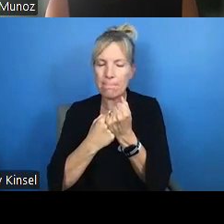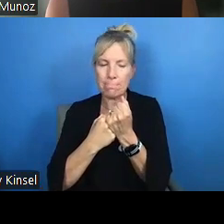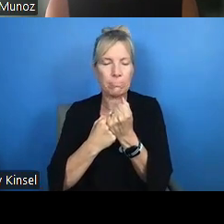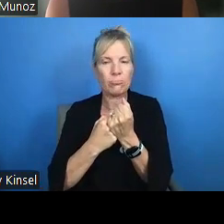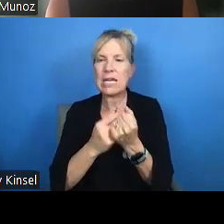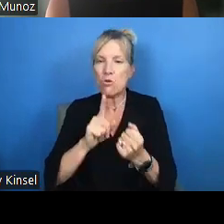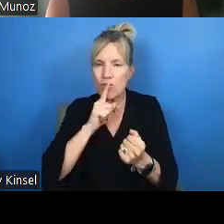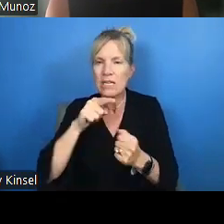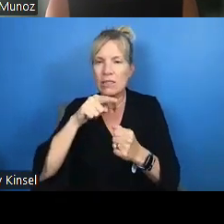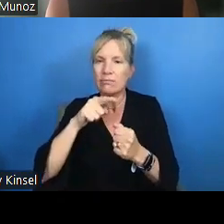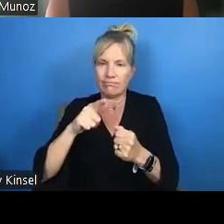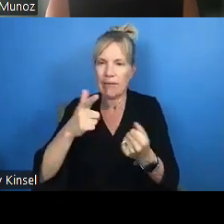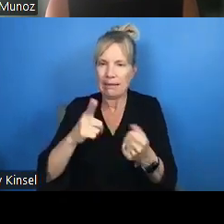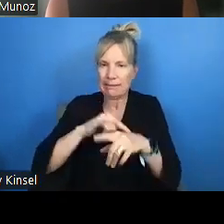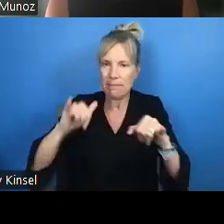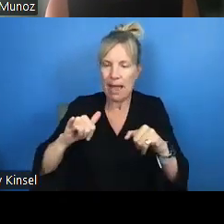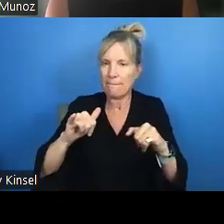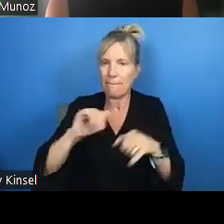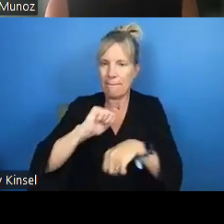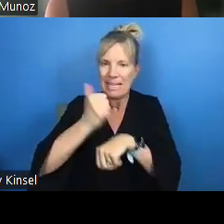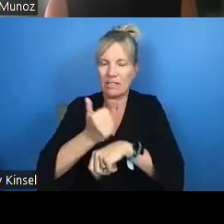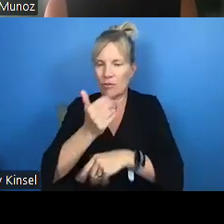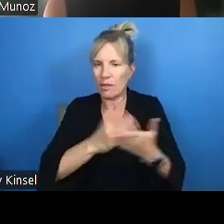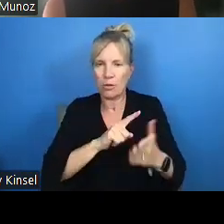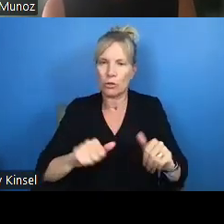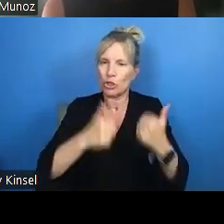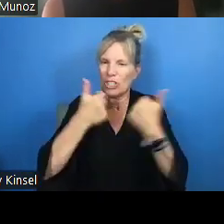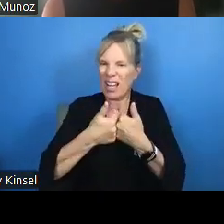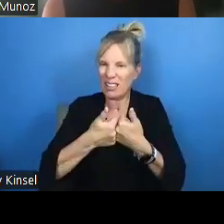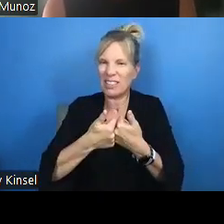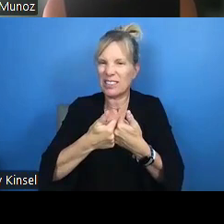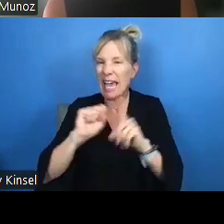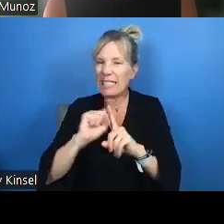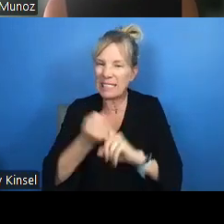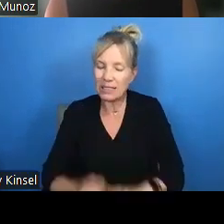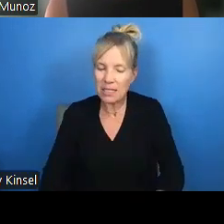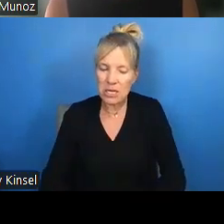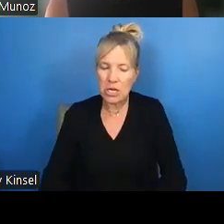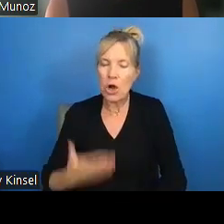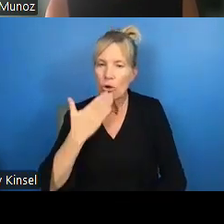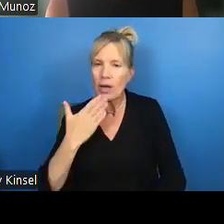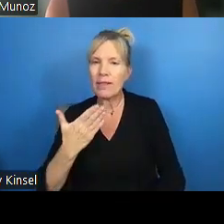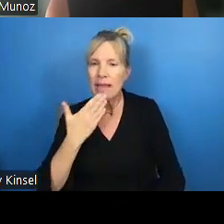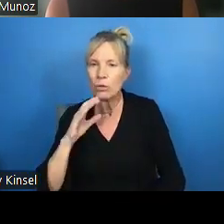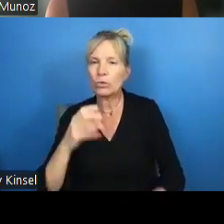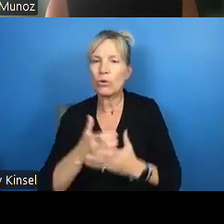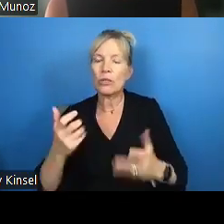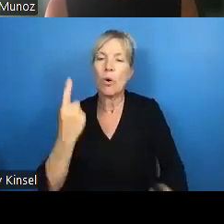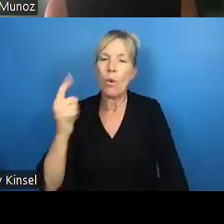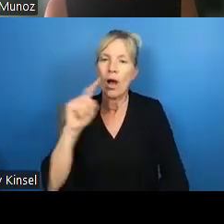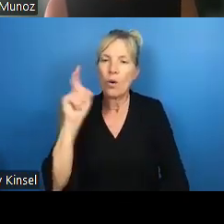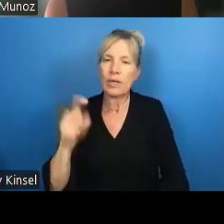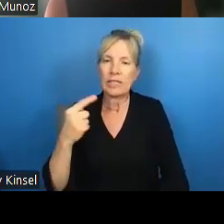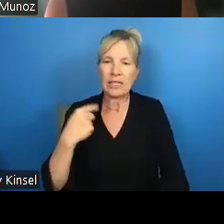in a real-time basis for some of those challenging cases. Very good. Thank you so much. And one question that